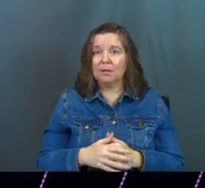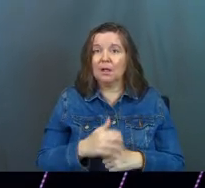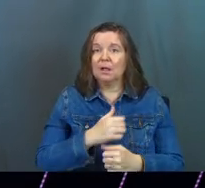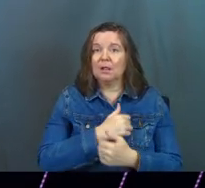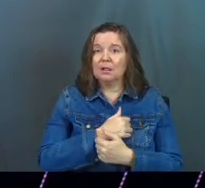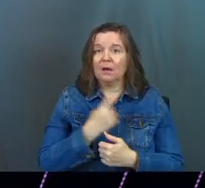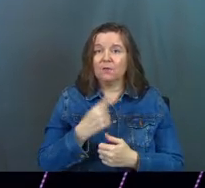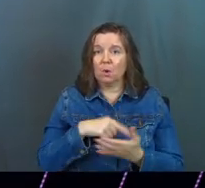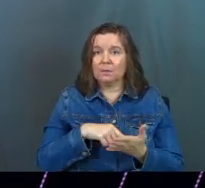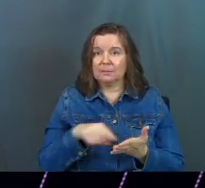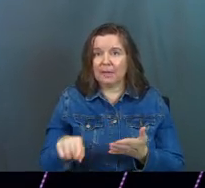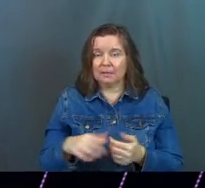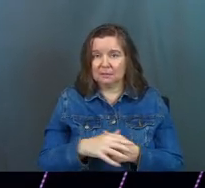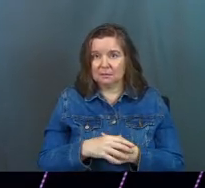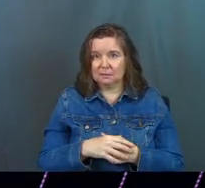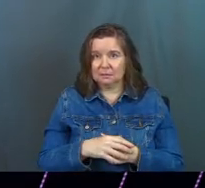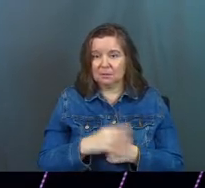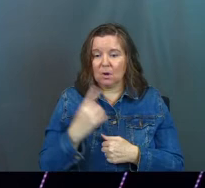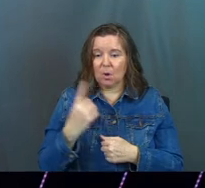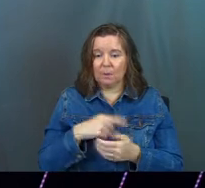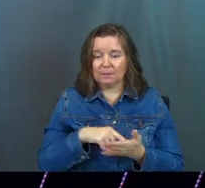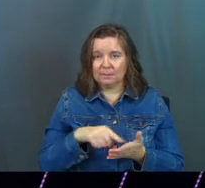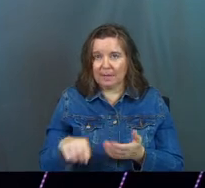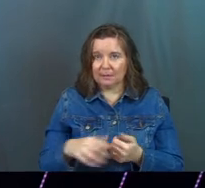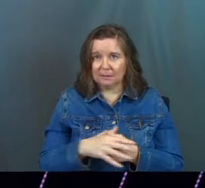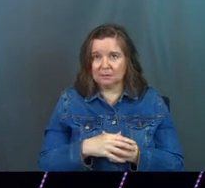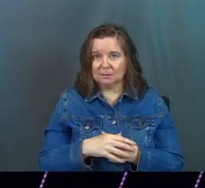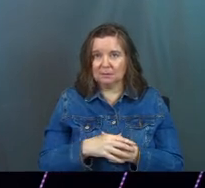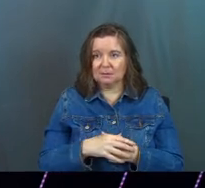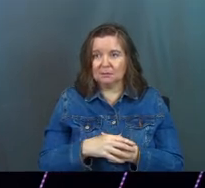that love always pays. Always pays.